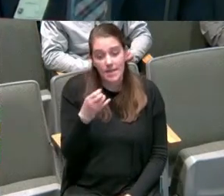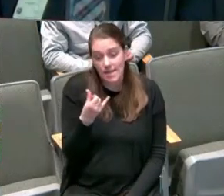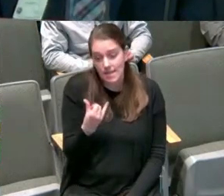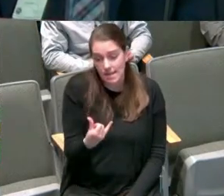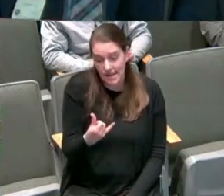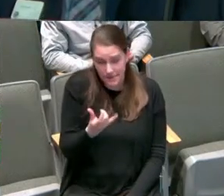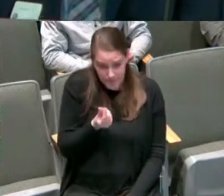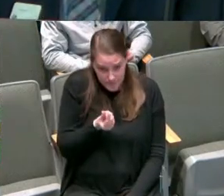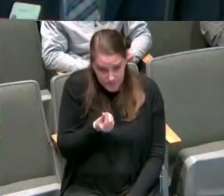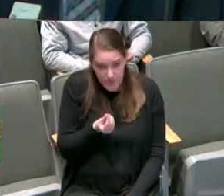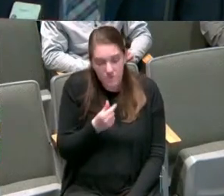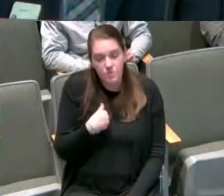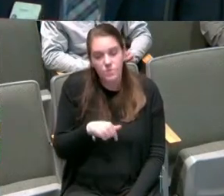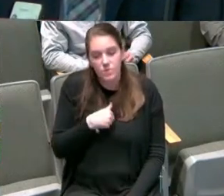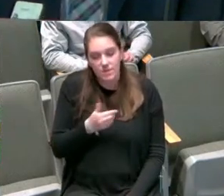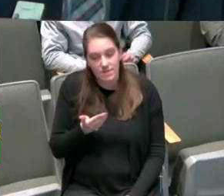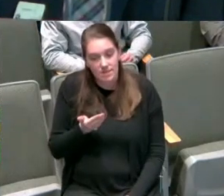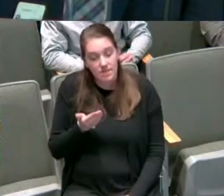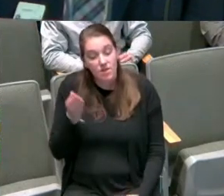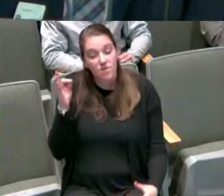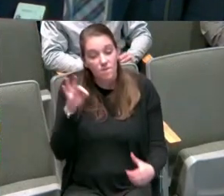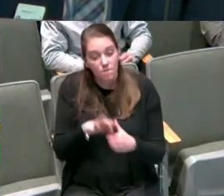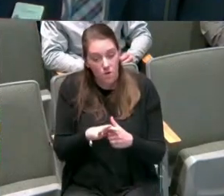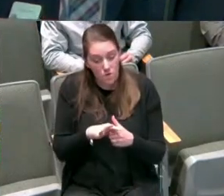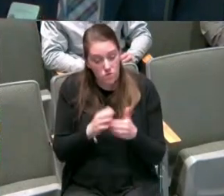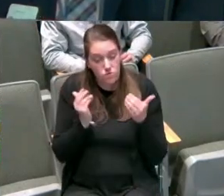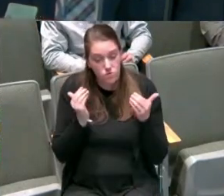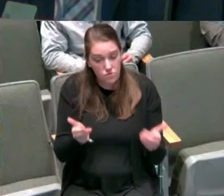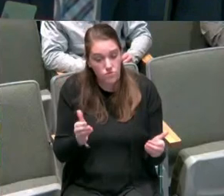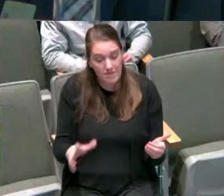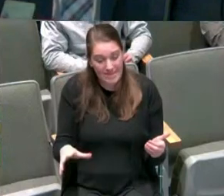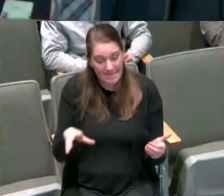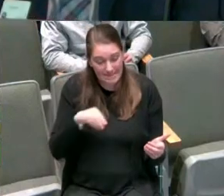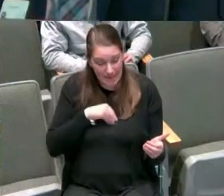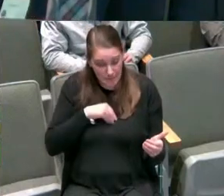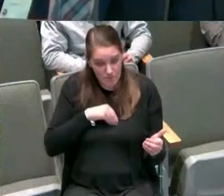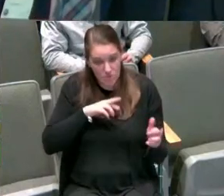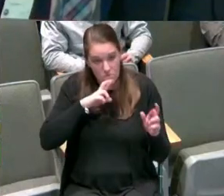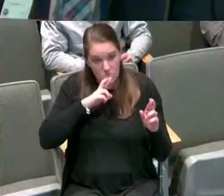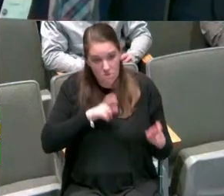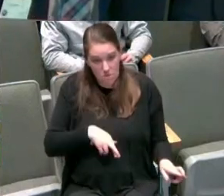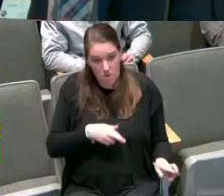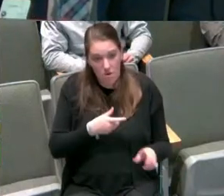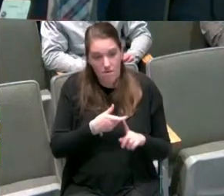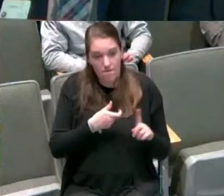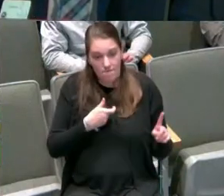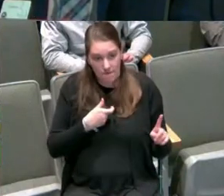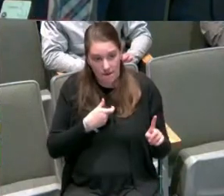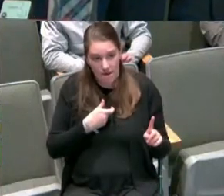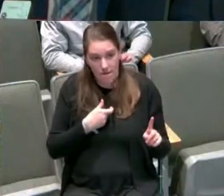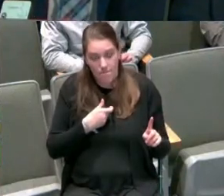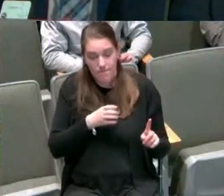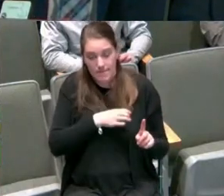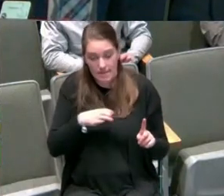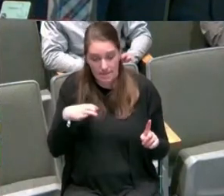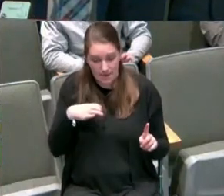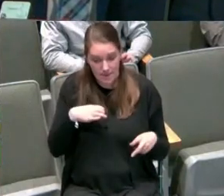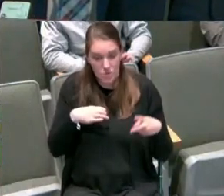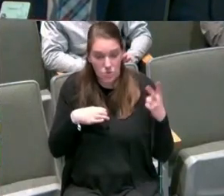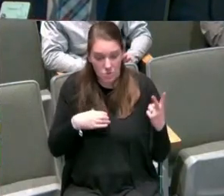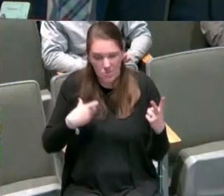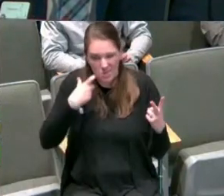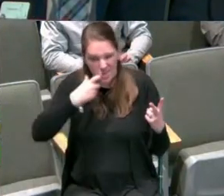vote to accept the reports from from the committee's two of whom we've just heard from